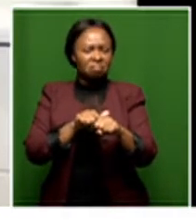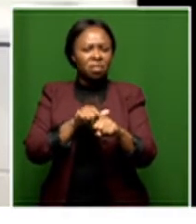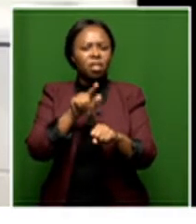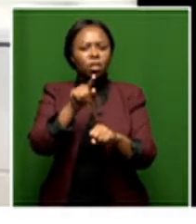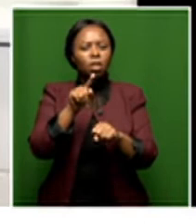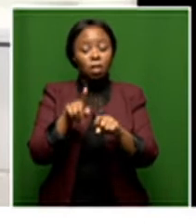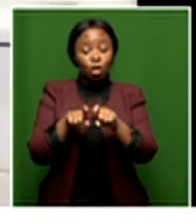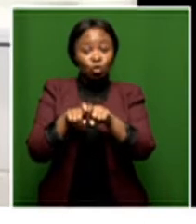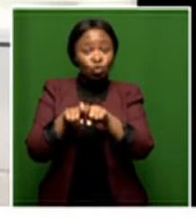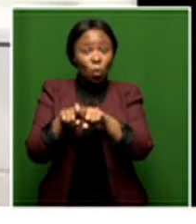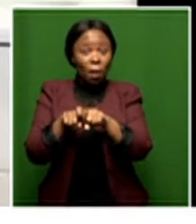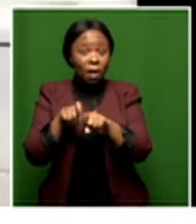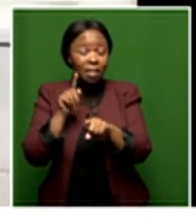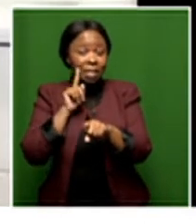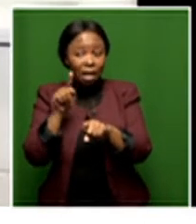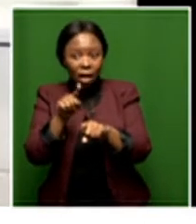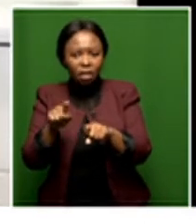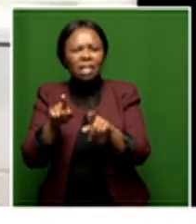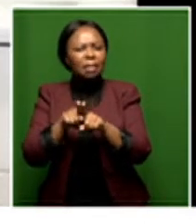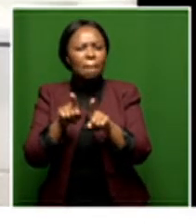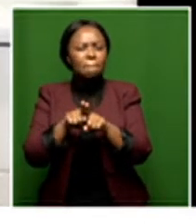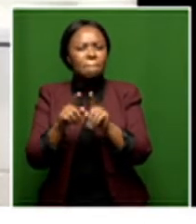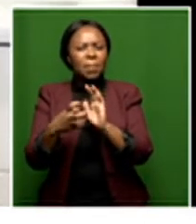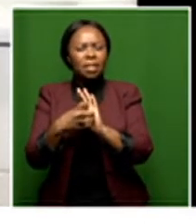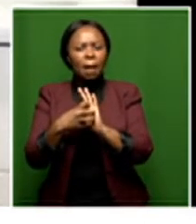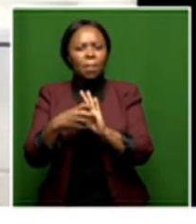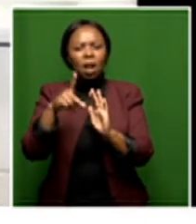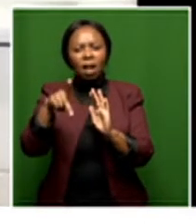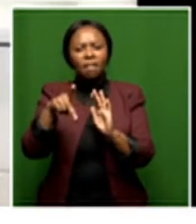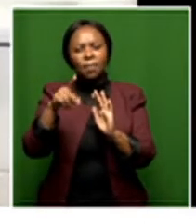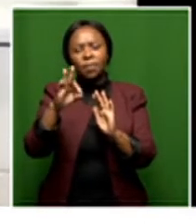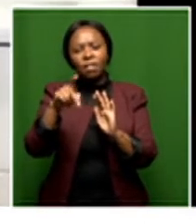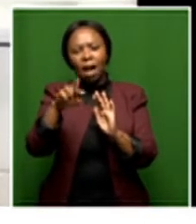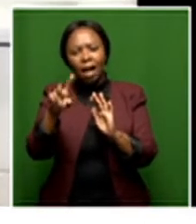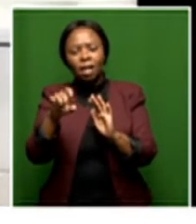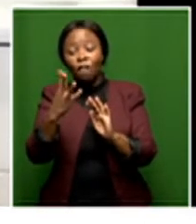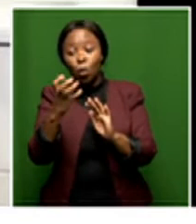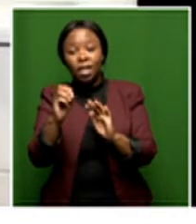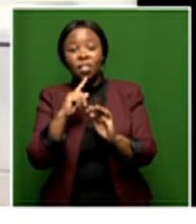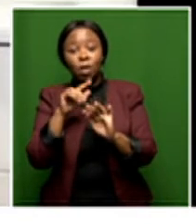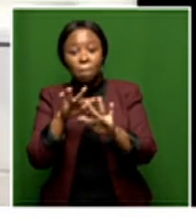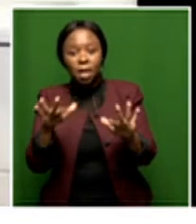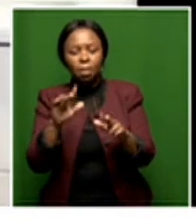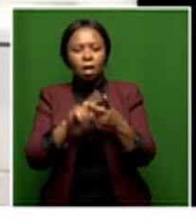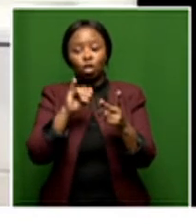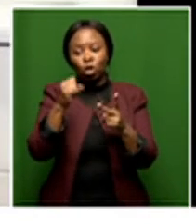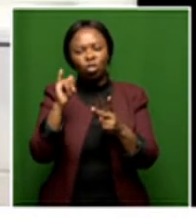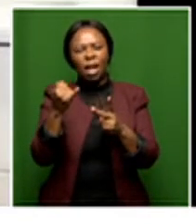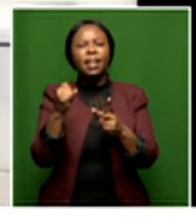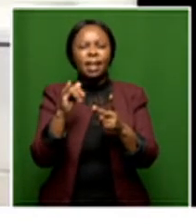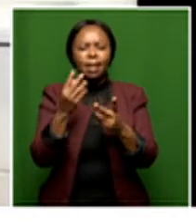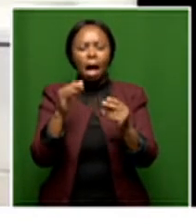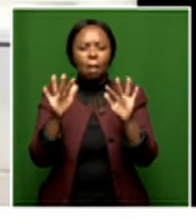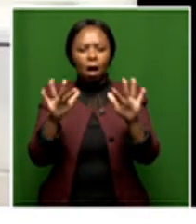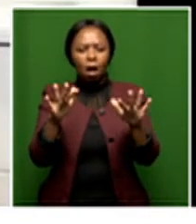do these trials, even though we do huge trials, Pfizer, for example, is 40,000 people, J&J, similar numbers of people. These are